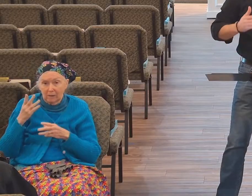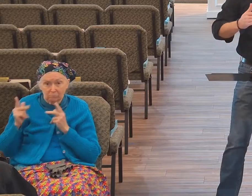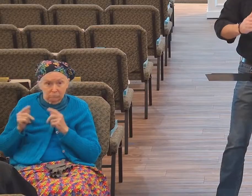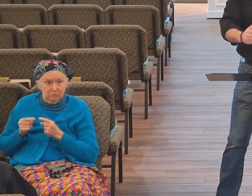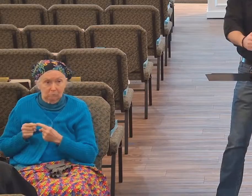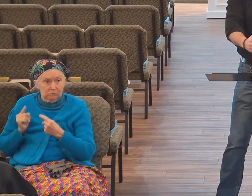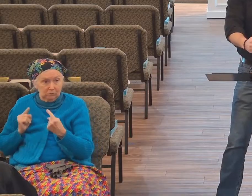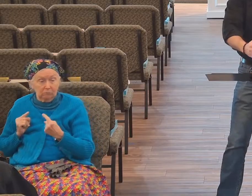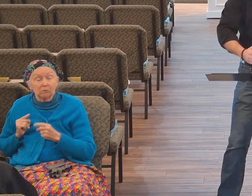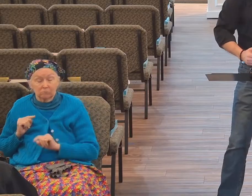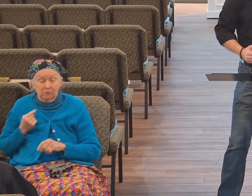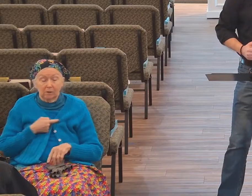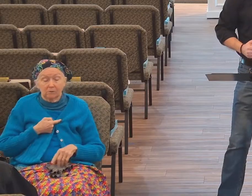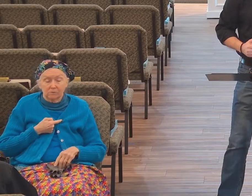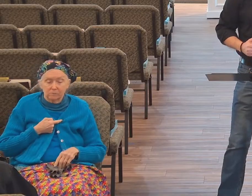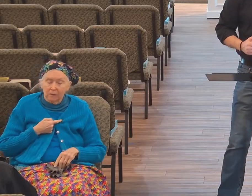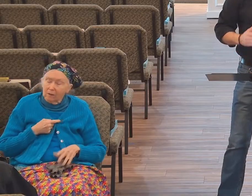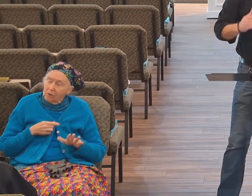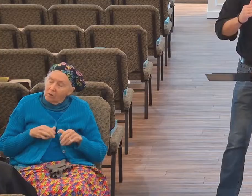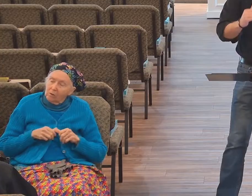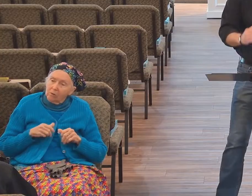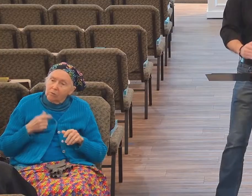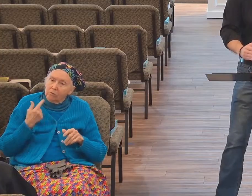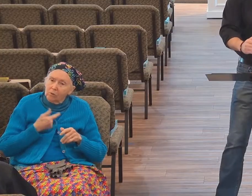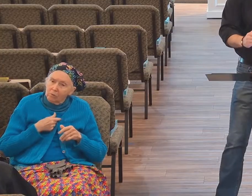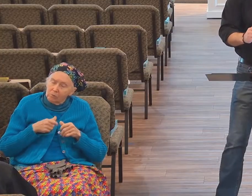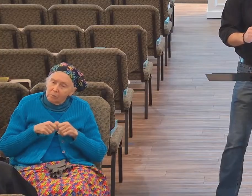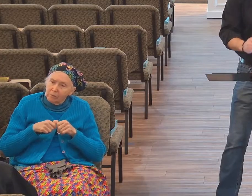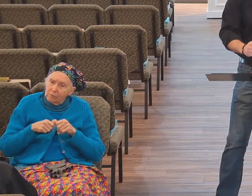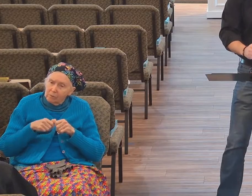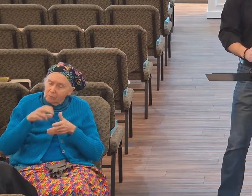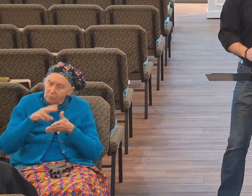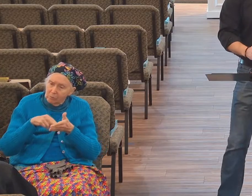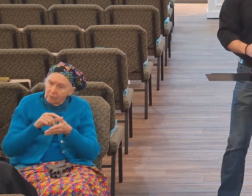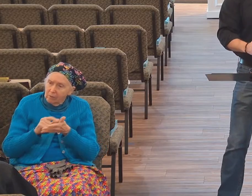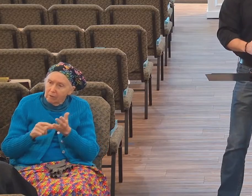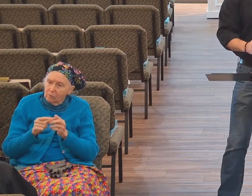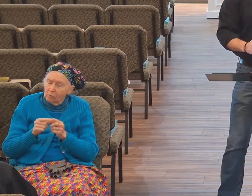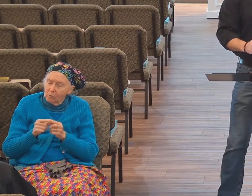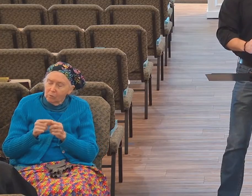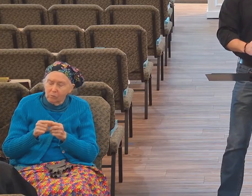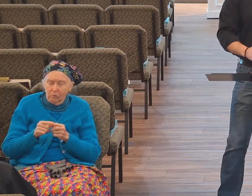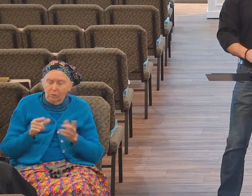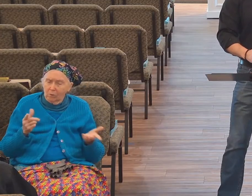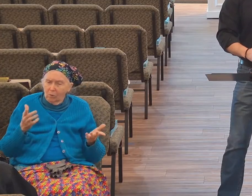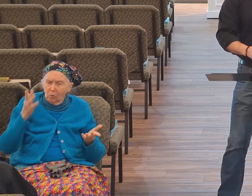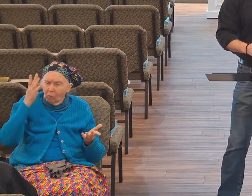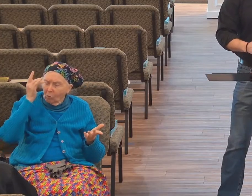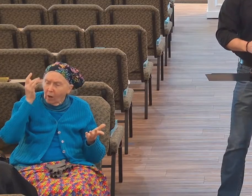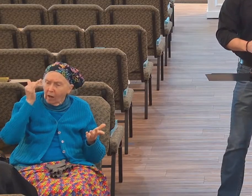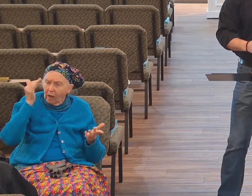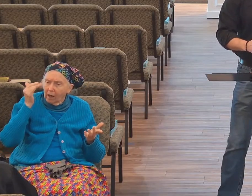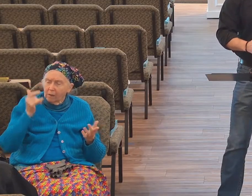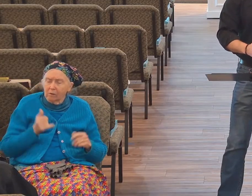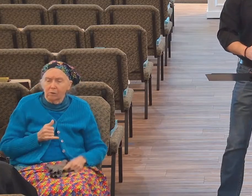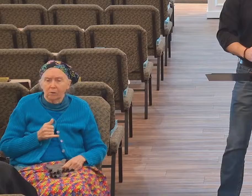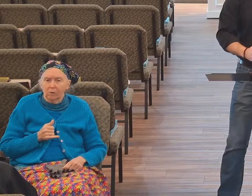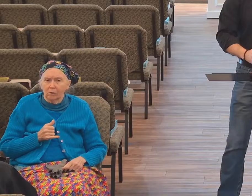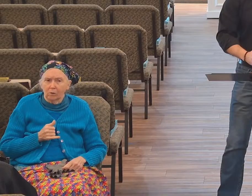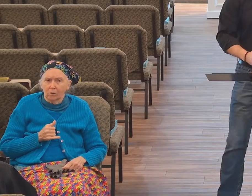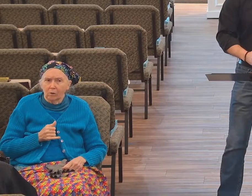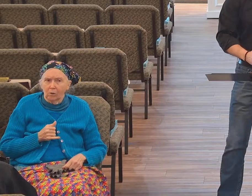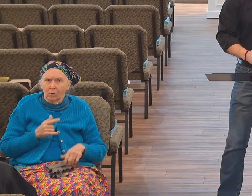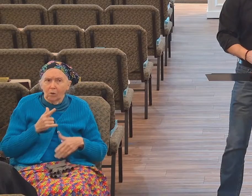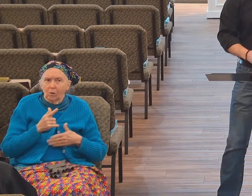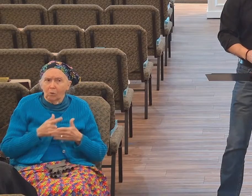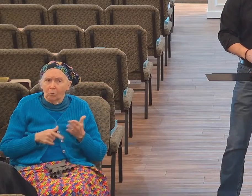read through these words, the question we need to ask is, why? What was the motivation